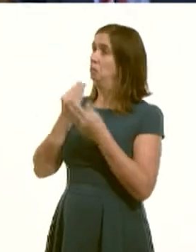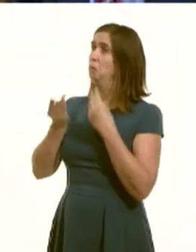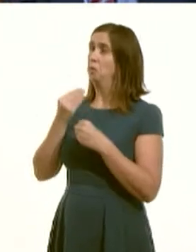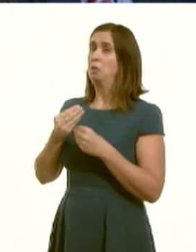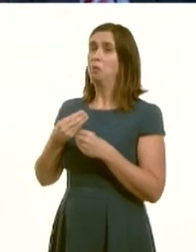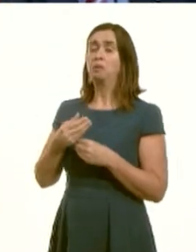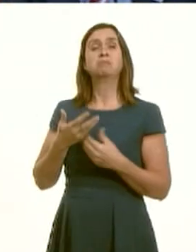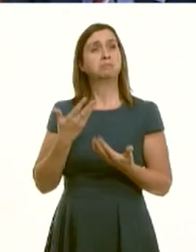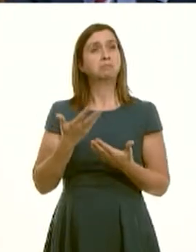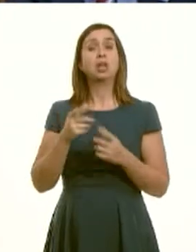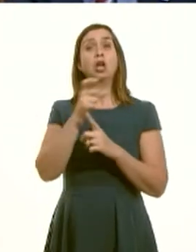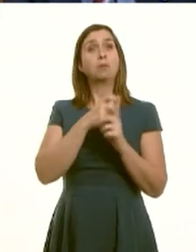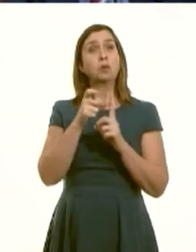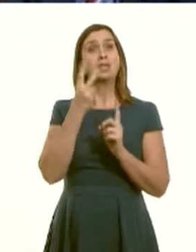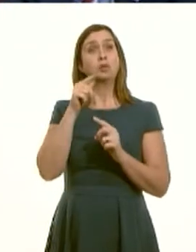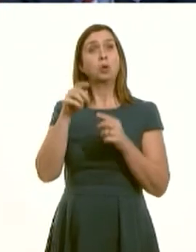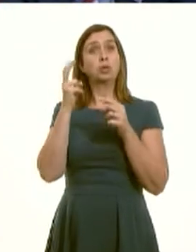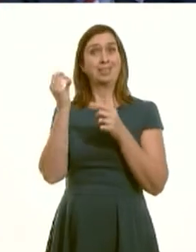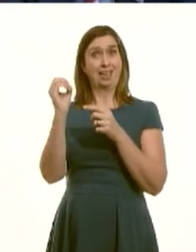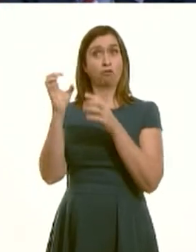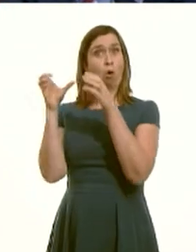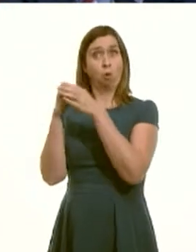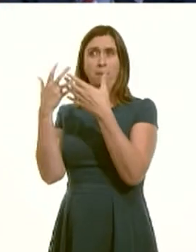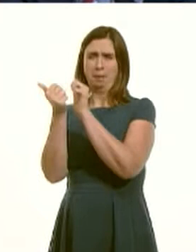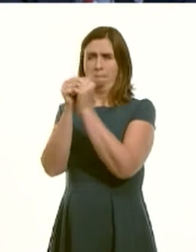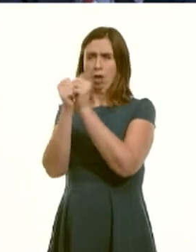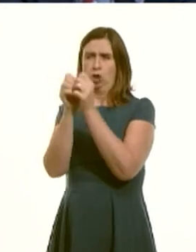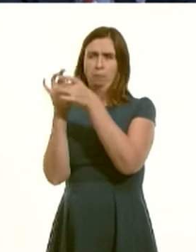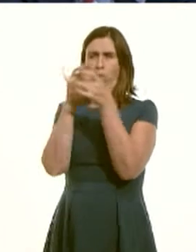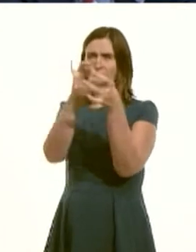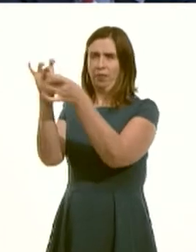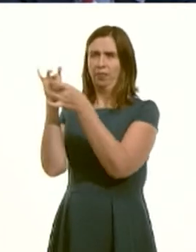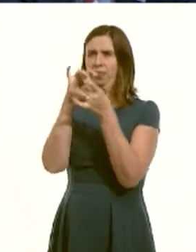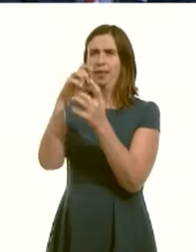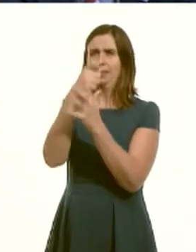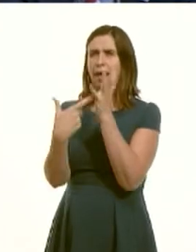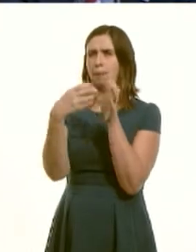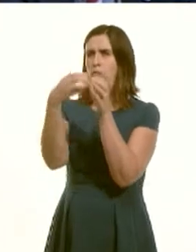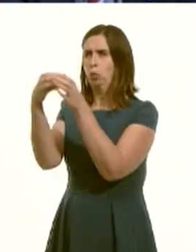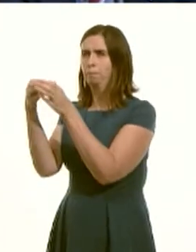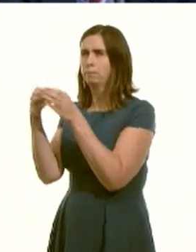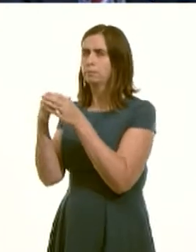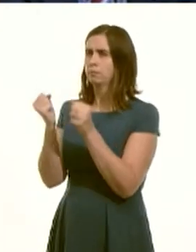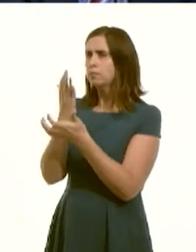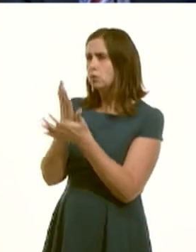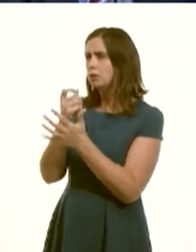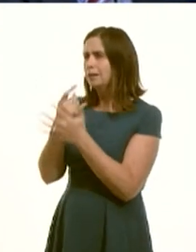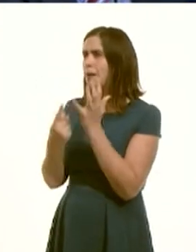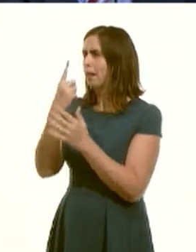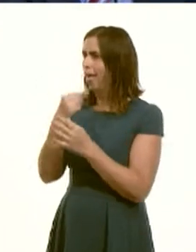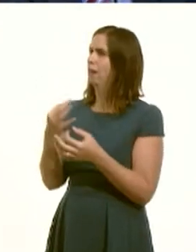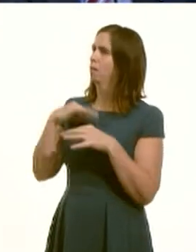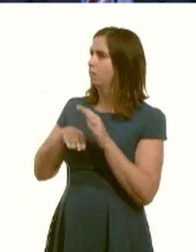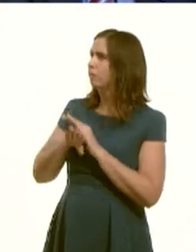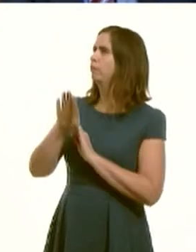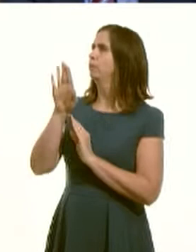Llywydd, that Communities 2.0 has worked in close partnership with key disabled people's groups to help disabled people to benefit their lives through